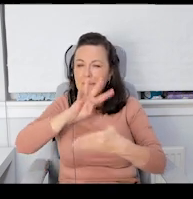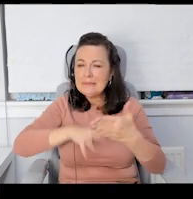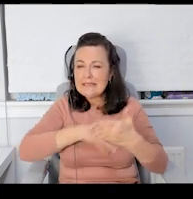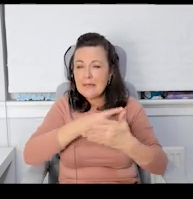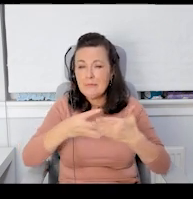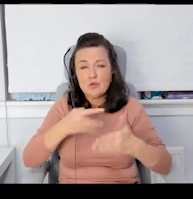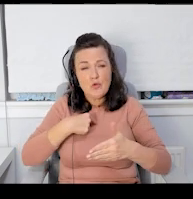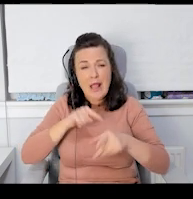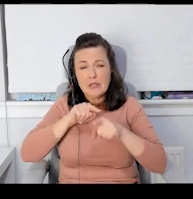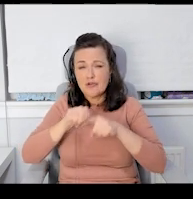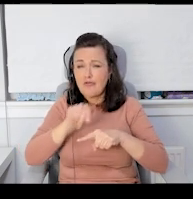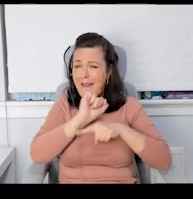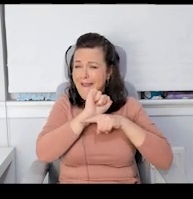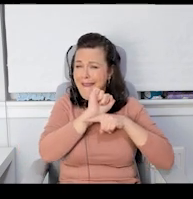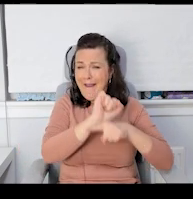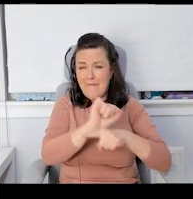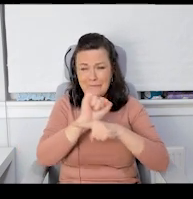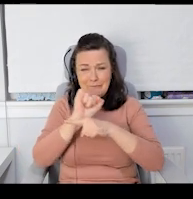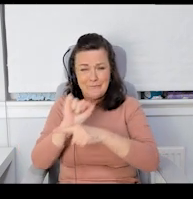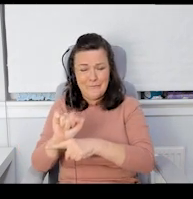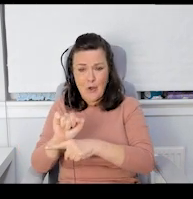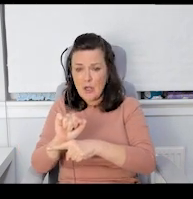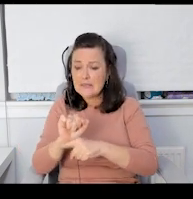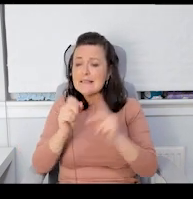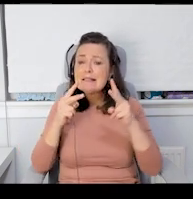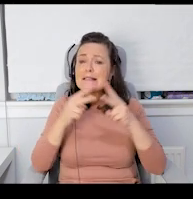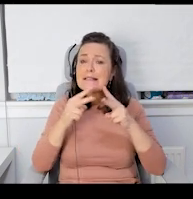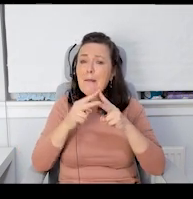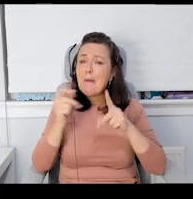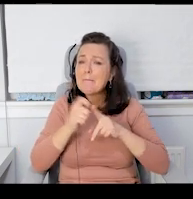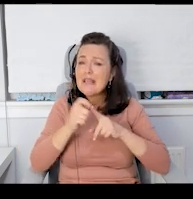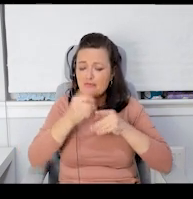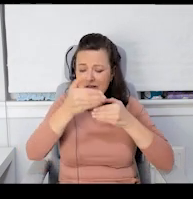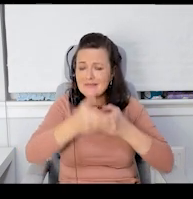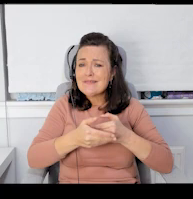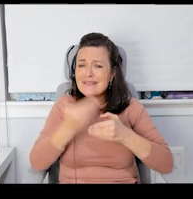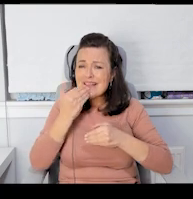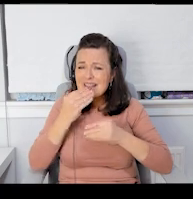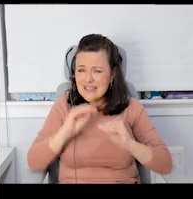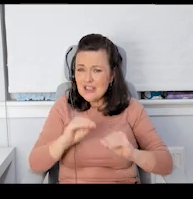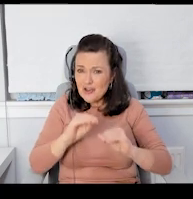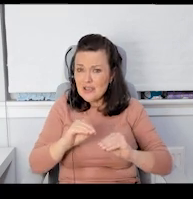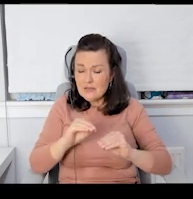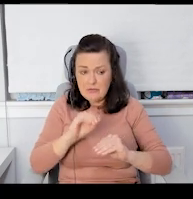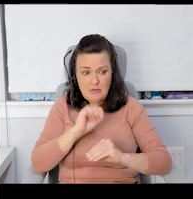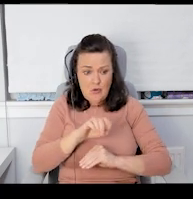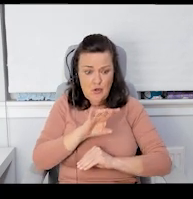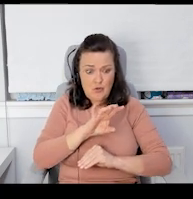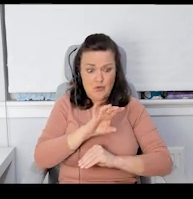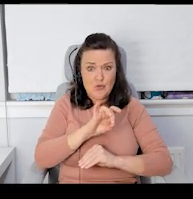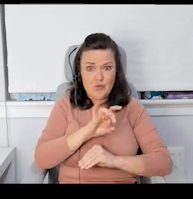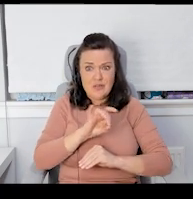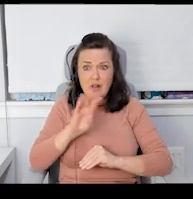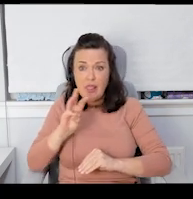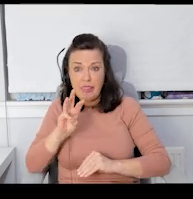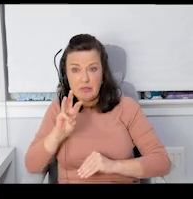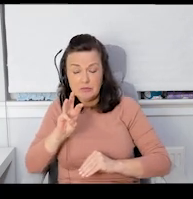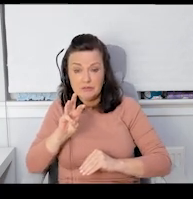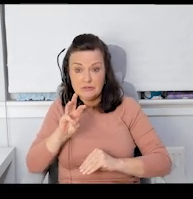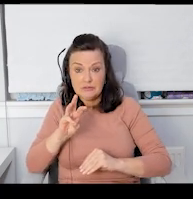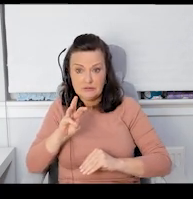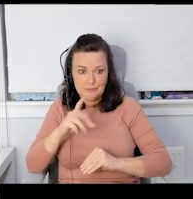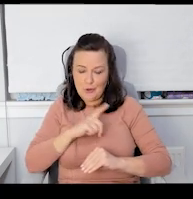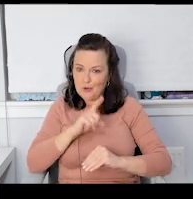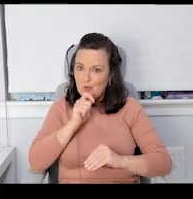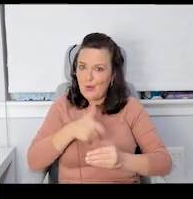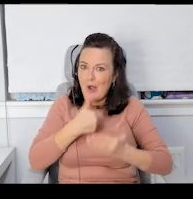avoid double periods on a Tuesday and a Thursday morning, which I know is really boring, but avoid that young people in the other columns that their foundation apprenticeships maybe